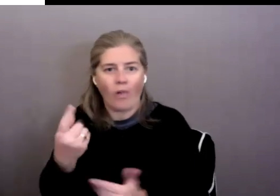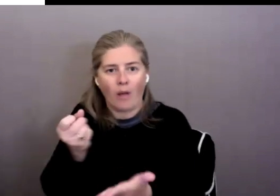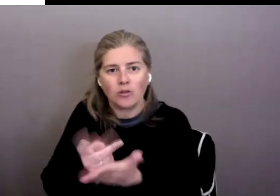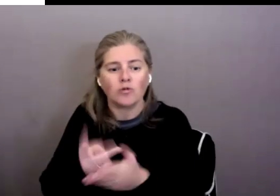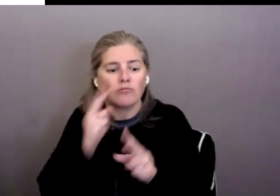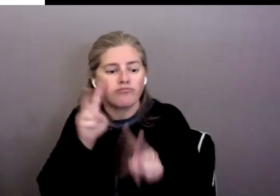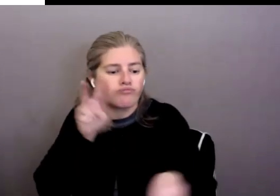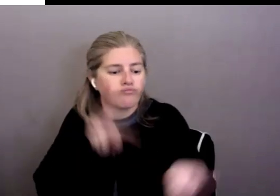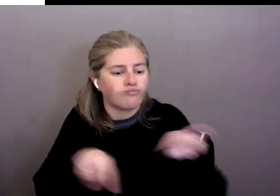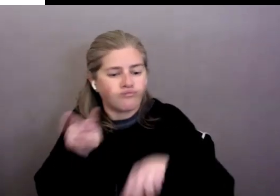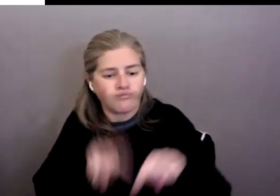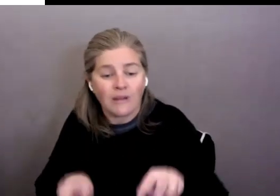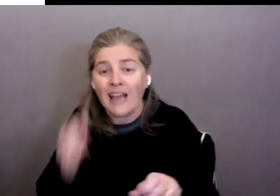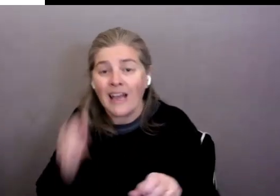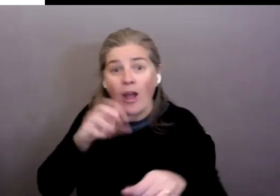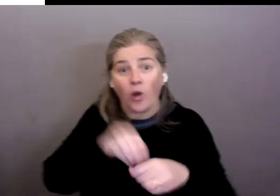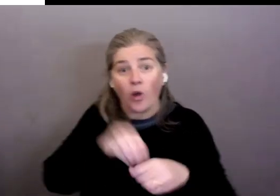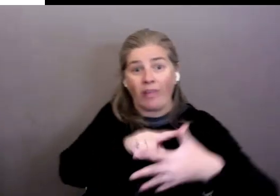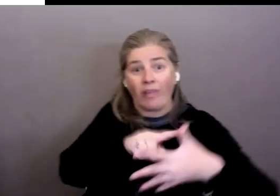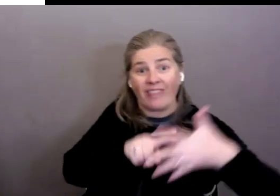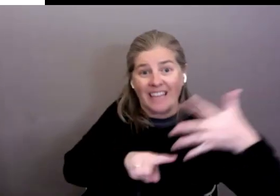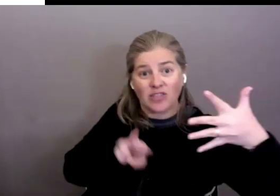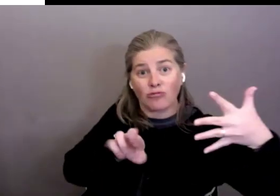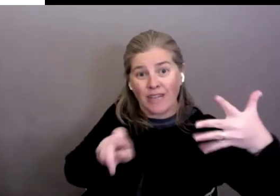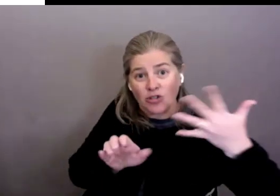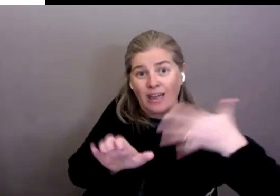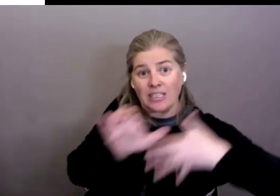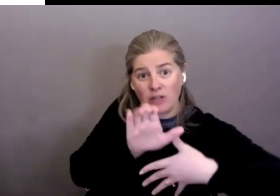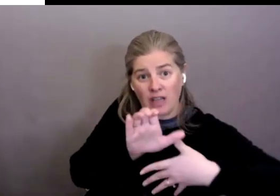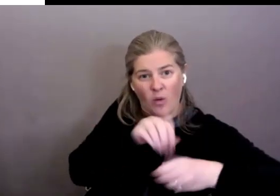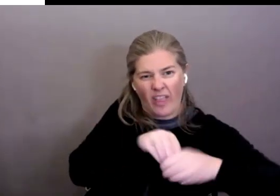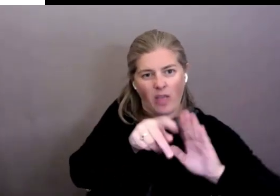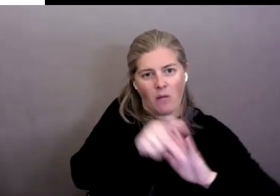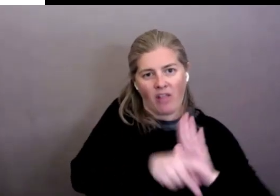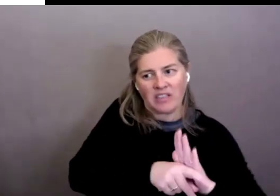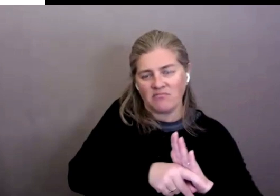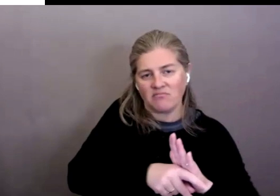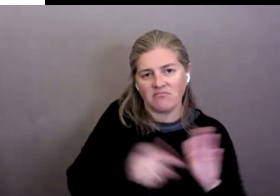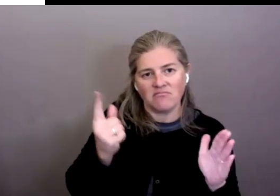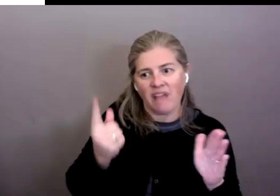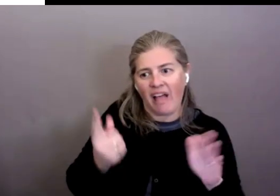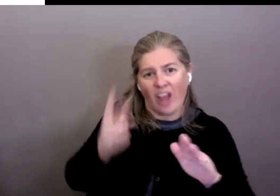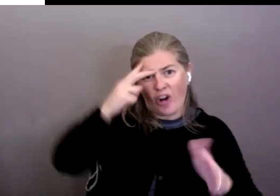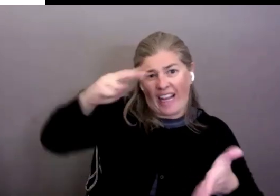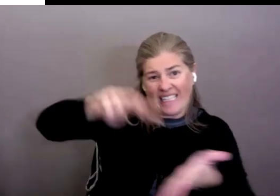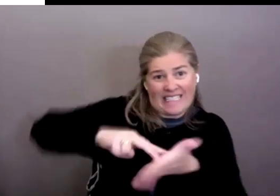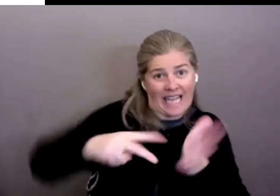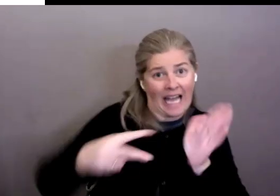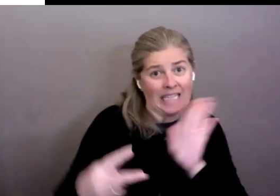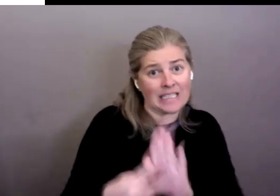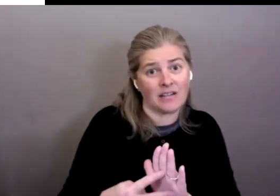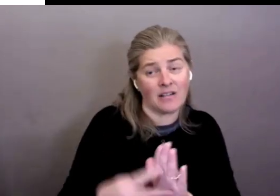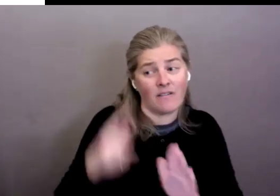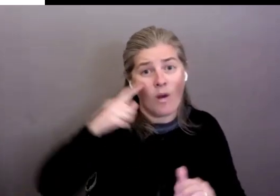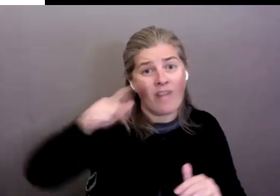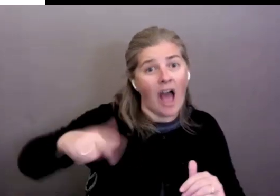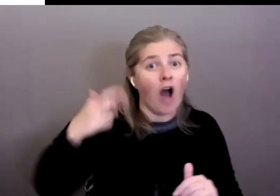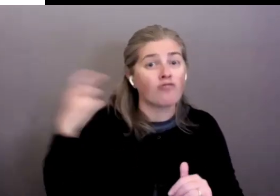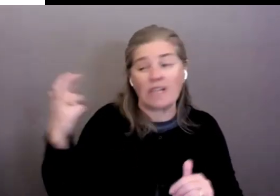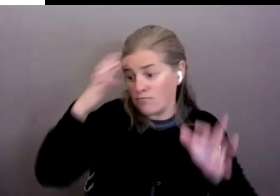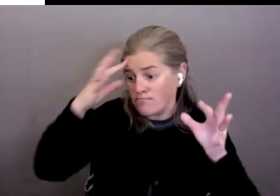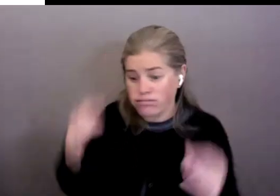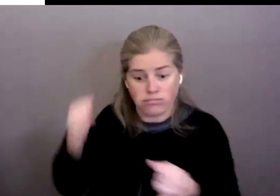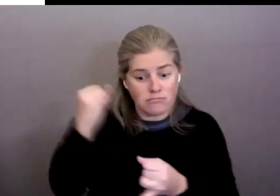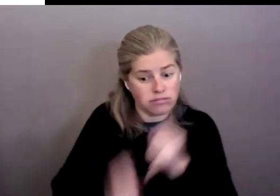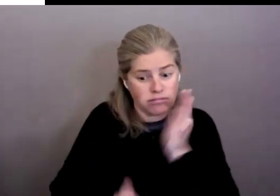And so when we include these risk screening criteria in this policy, none of them is intended to be a reason definitively that